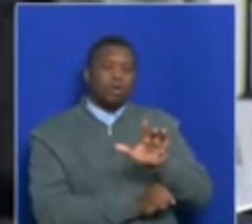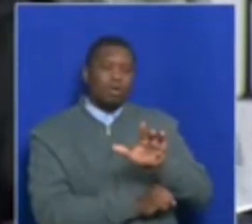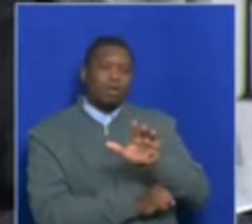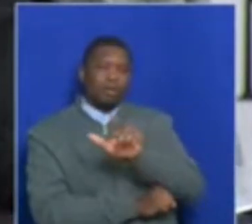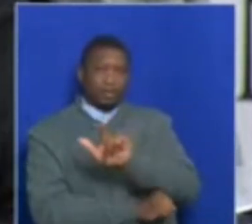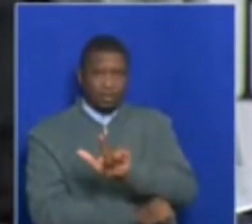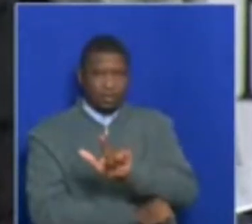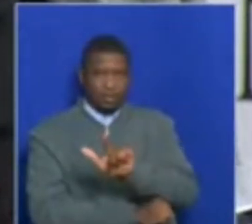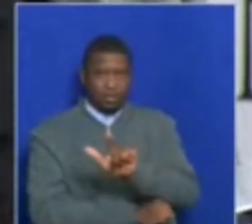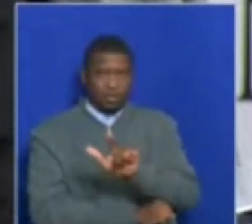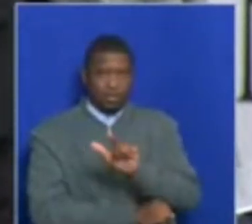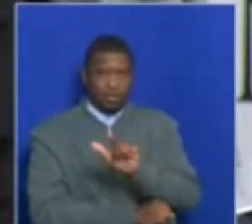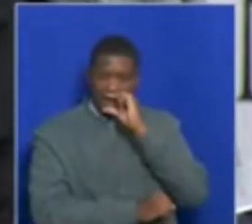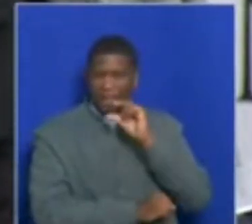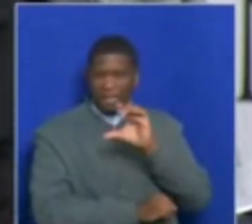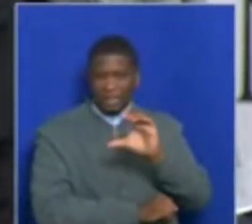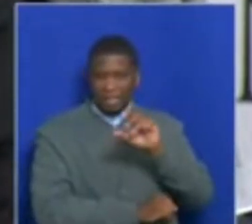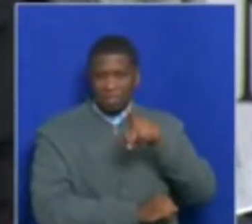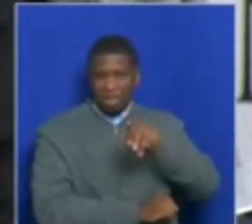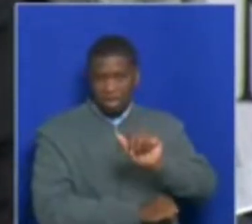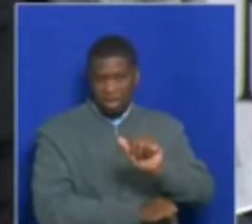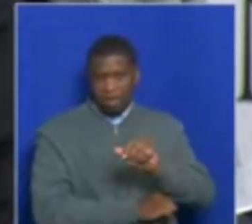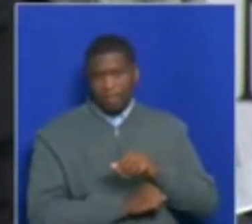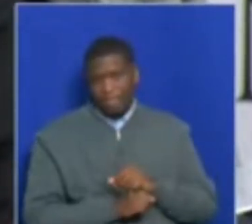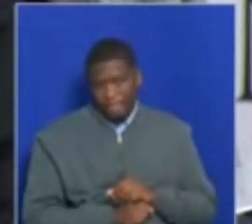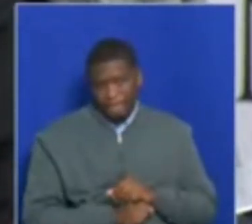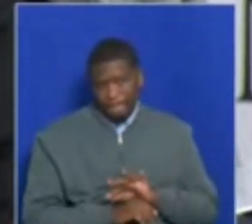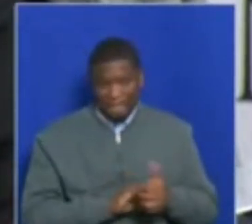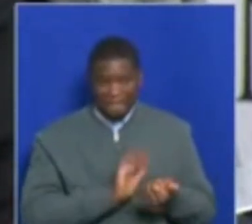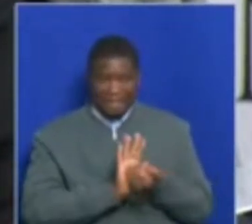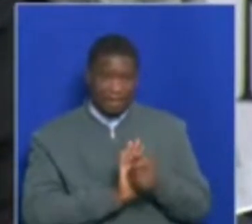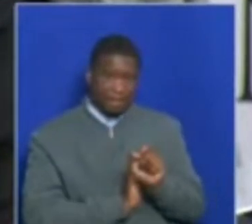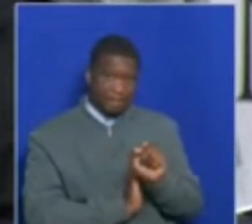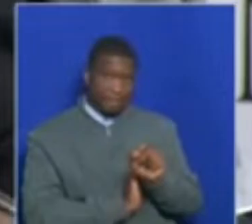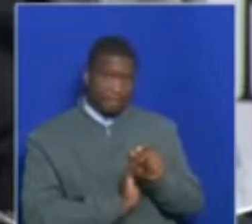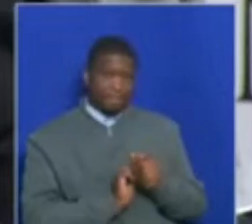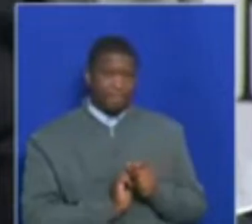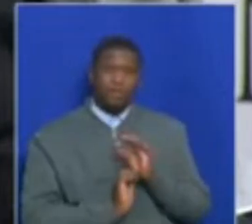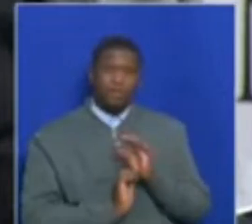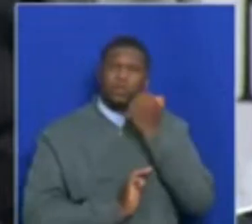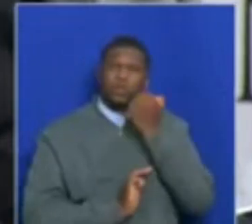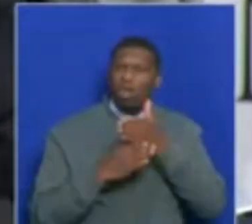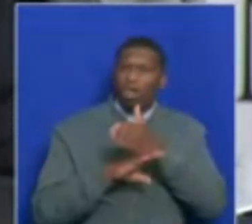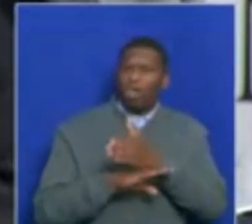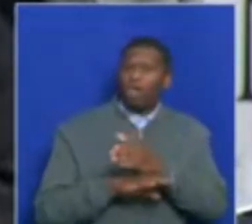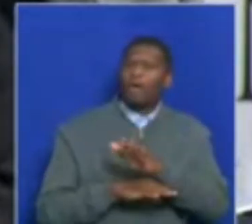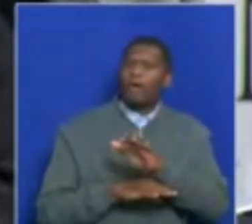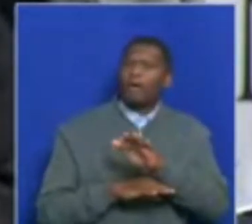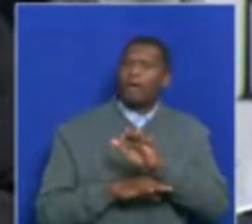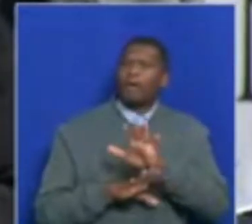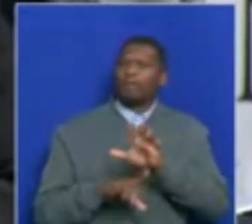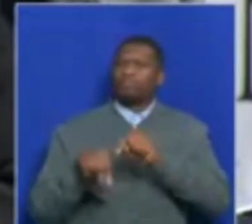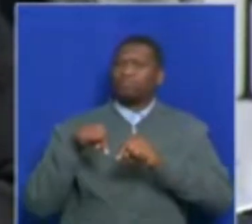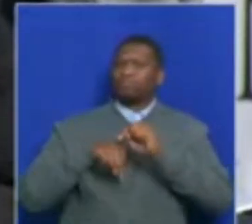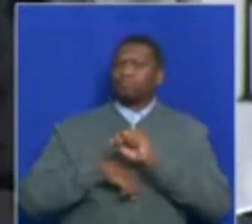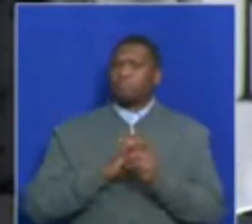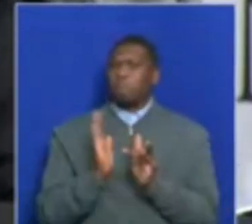Act. Sorry, Mr. John, before we go further, if you go to page 36